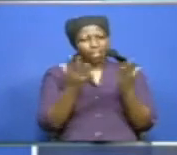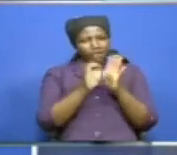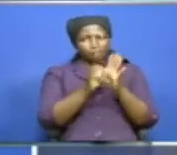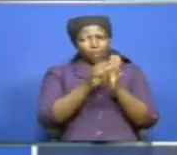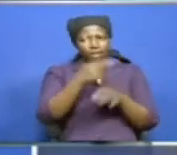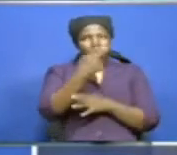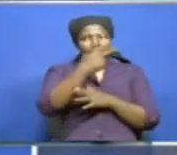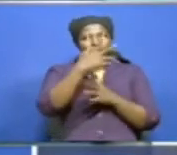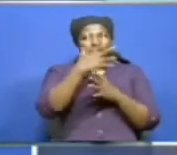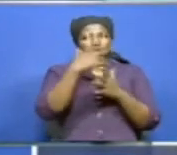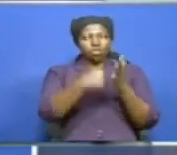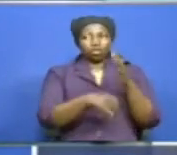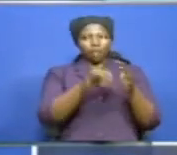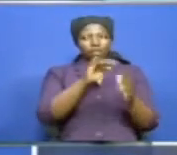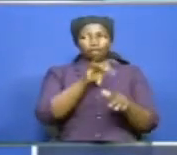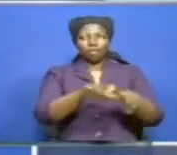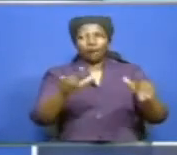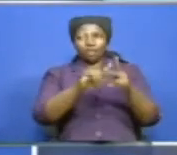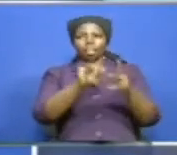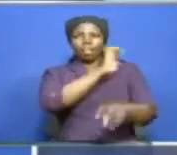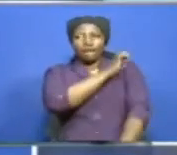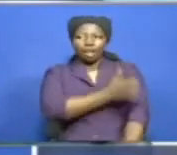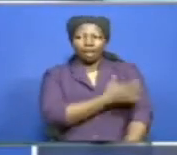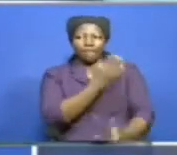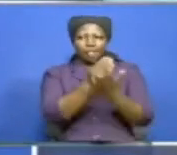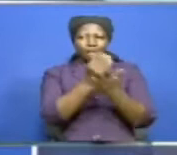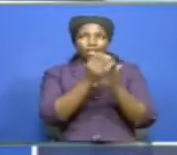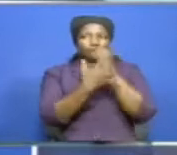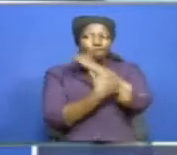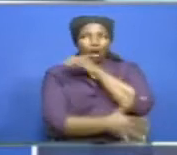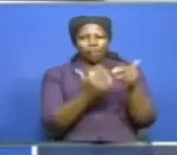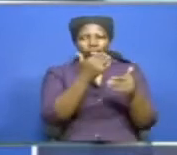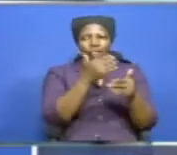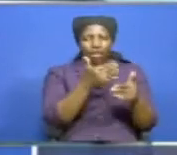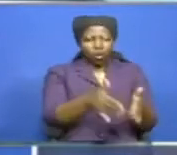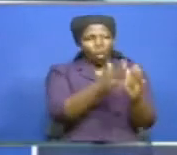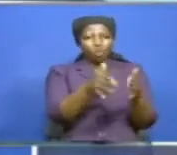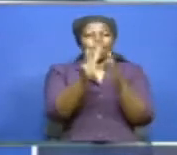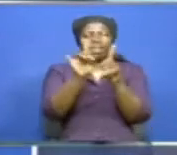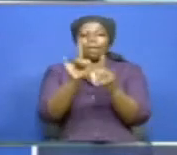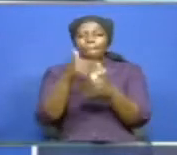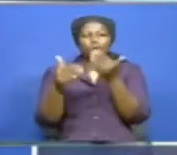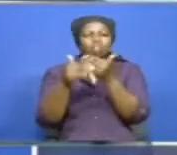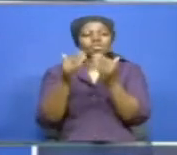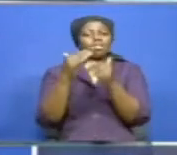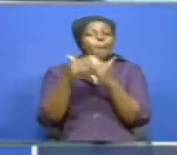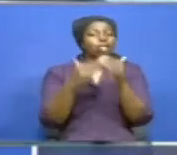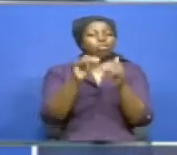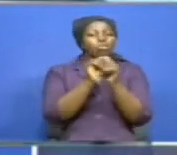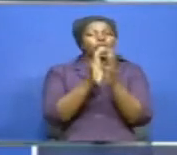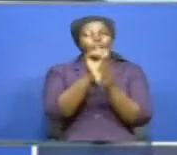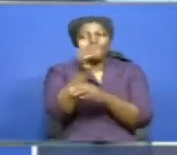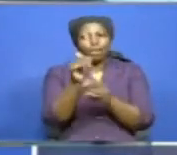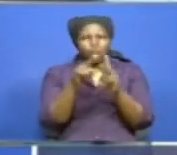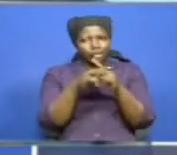land, energy, finance, poor infrastructure, and building materials, among others. So we kick